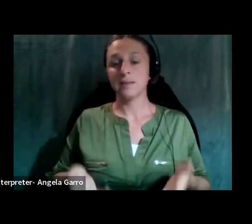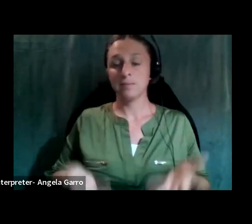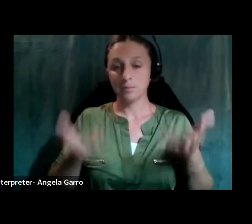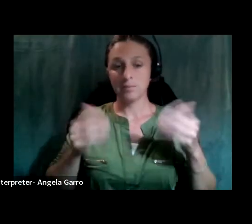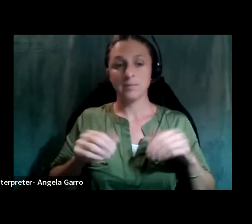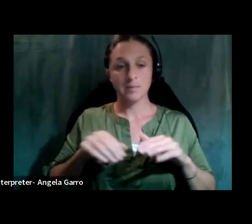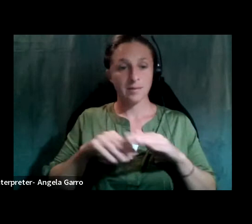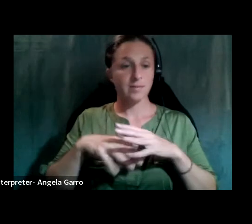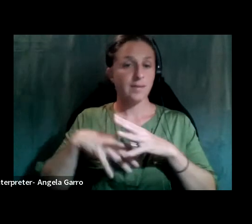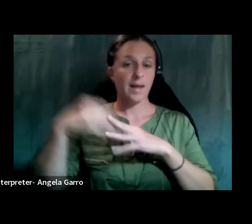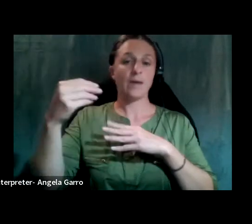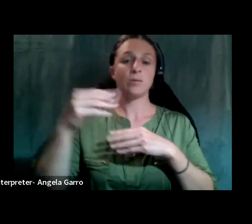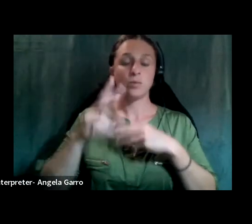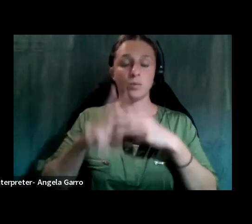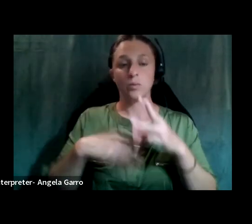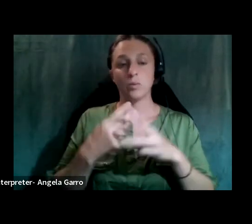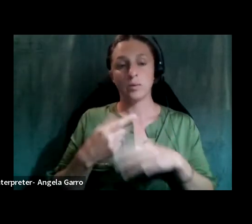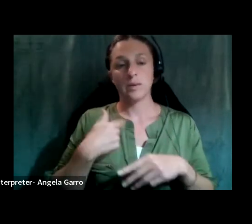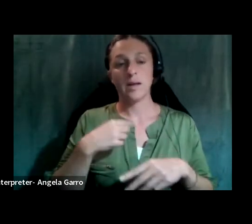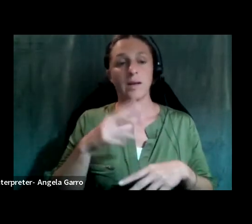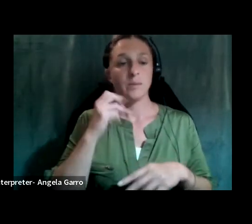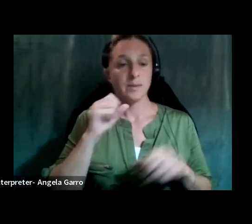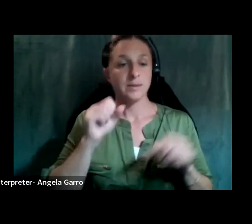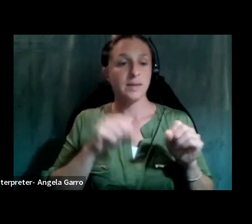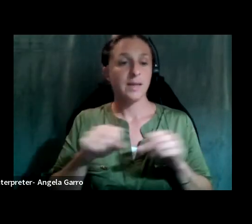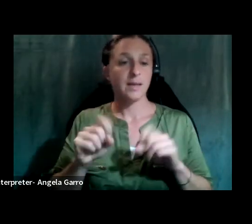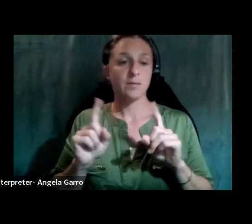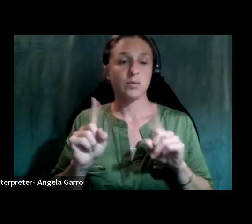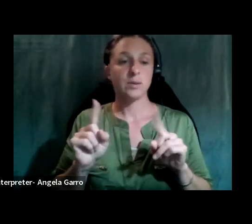the world. I was able to attend